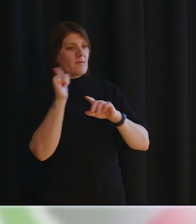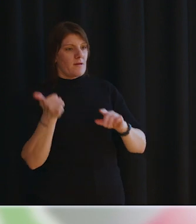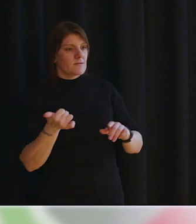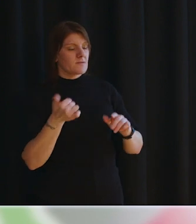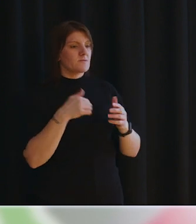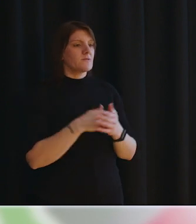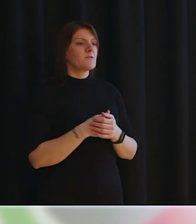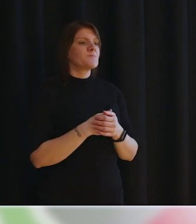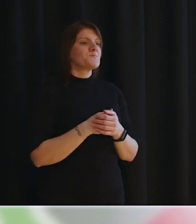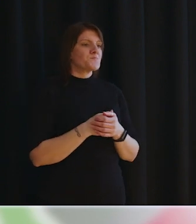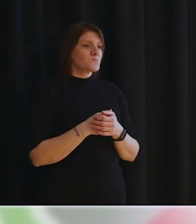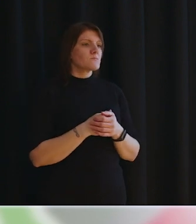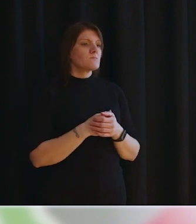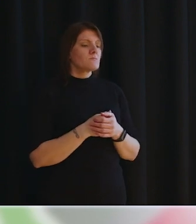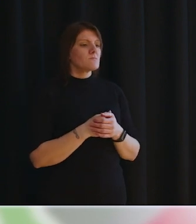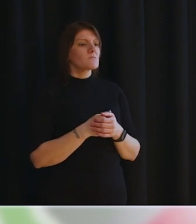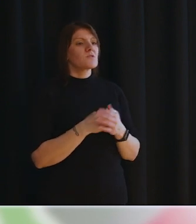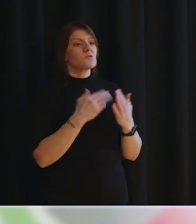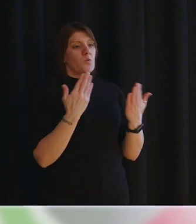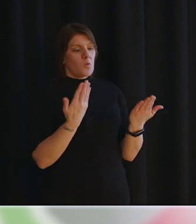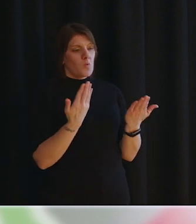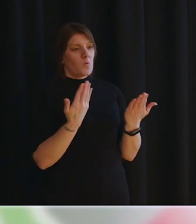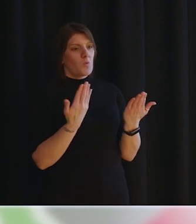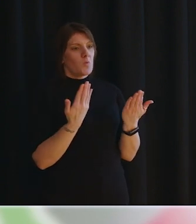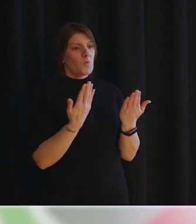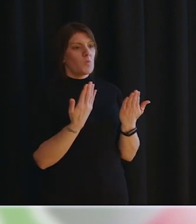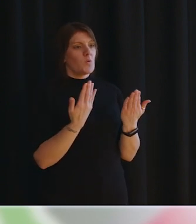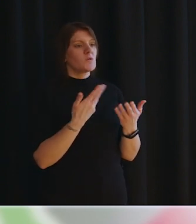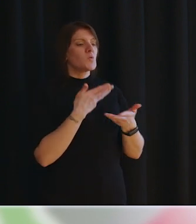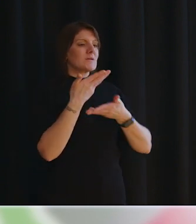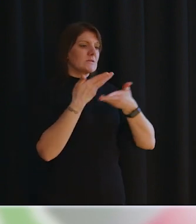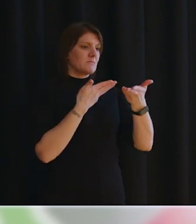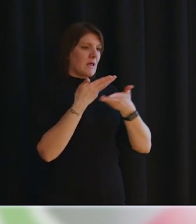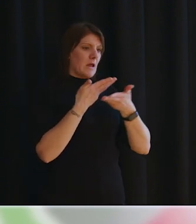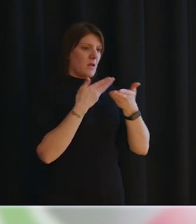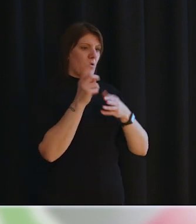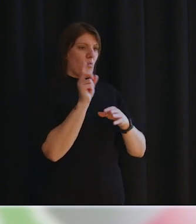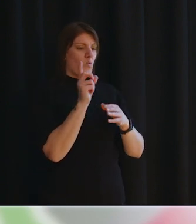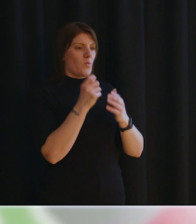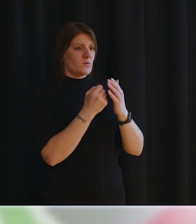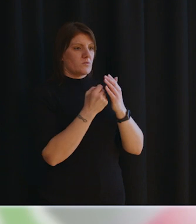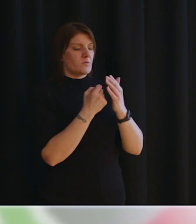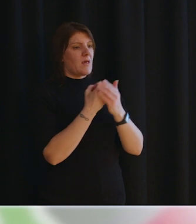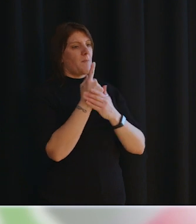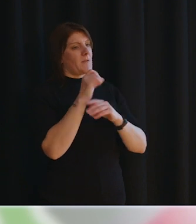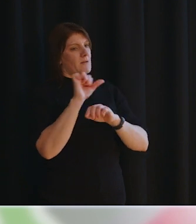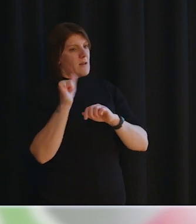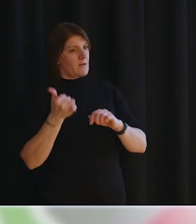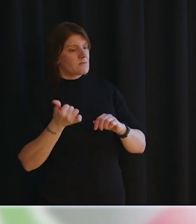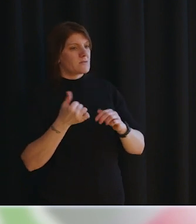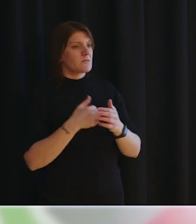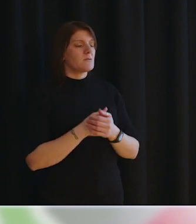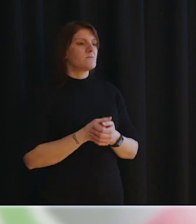to support someone in understanding what's going to happen after their current task. Or you might have